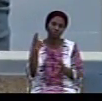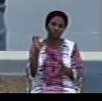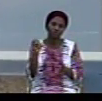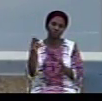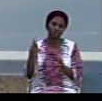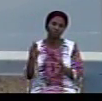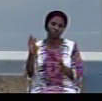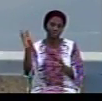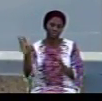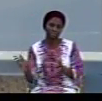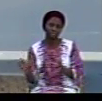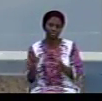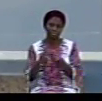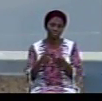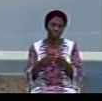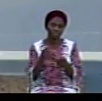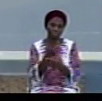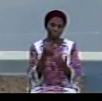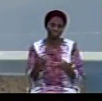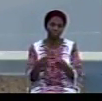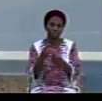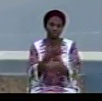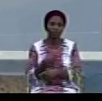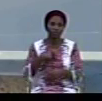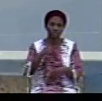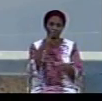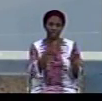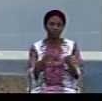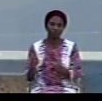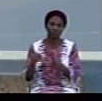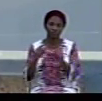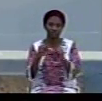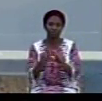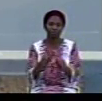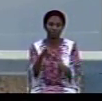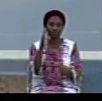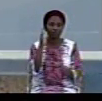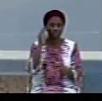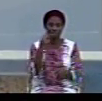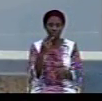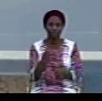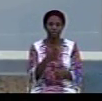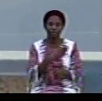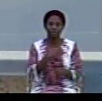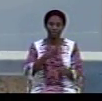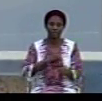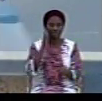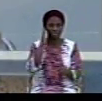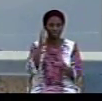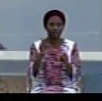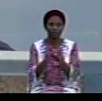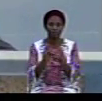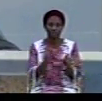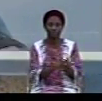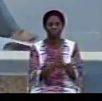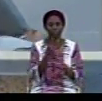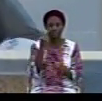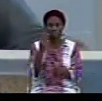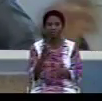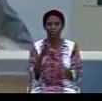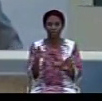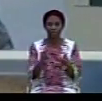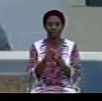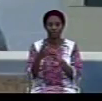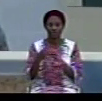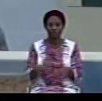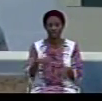upward. You will see. And I will also see, as the man of God prays for